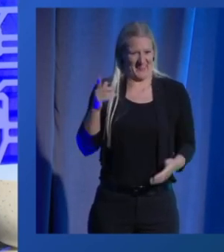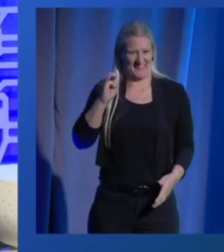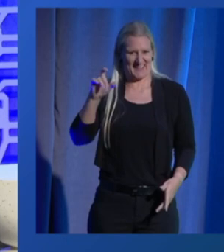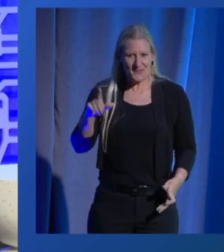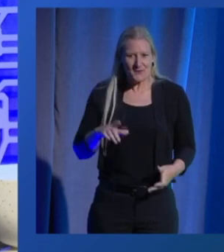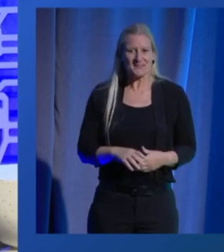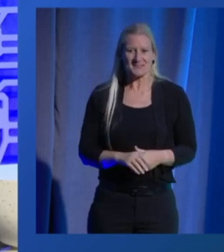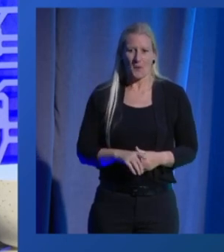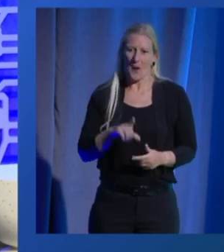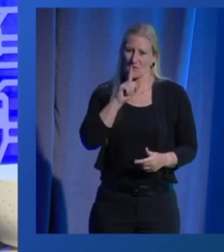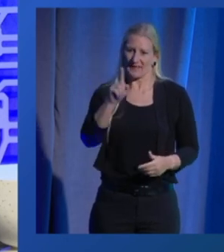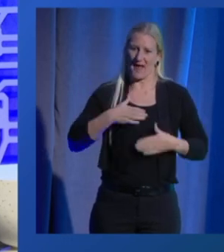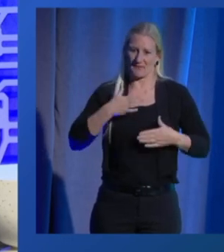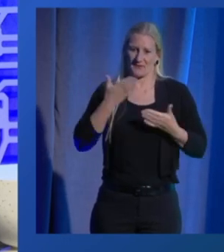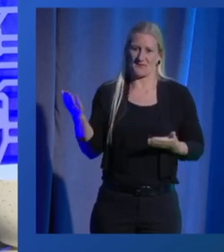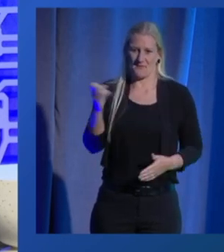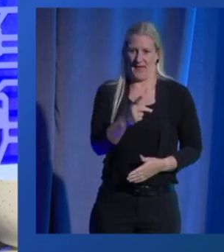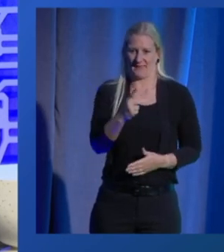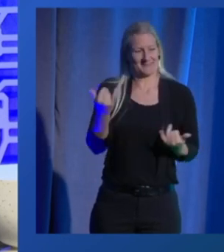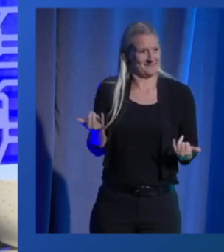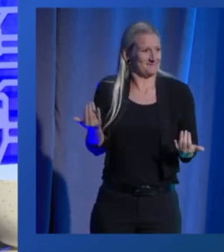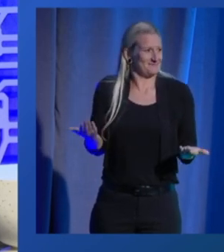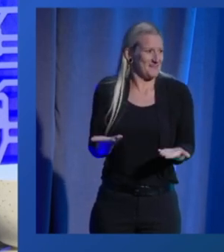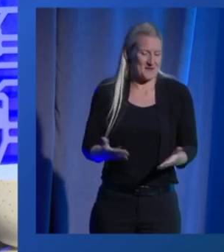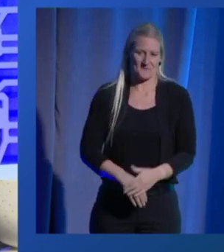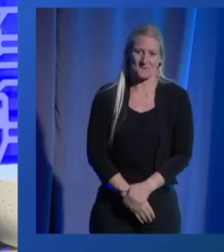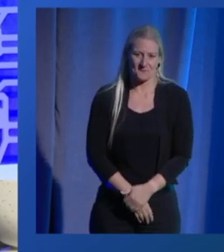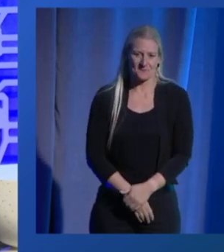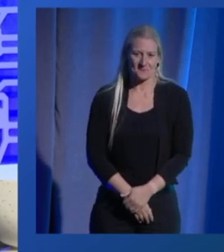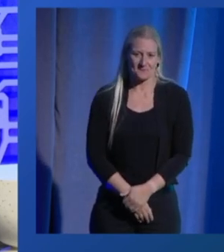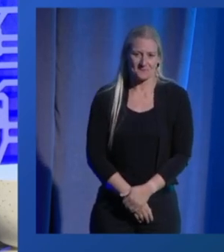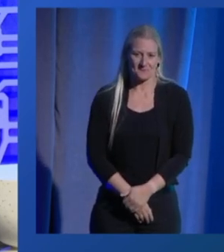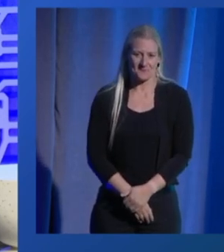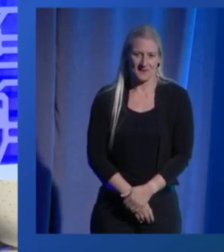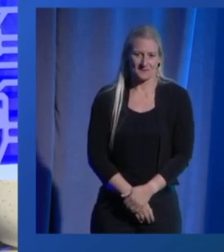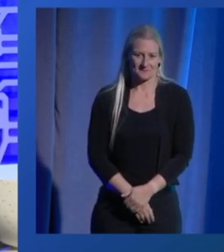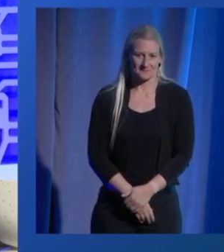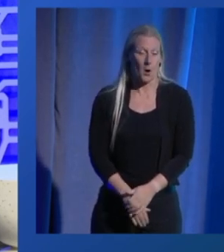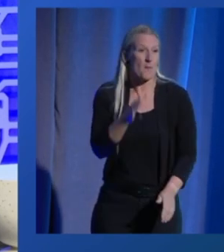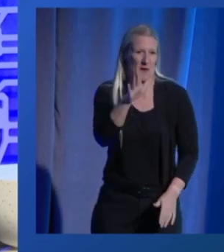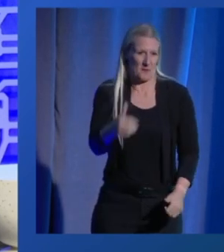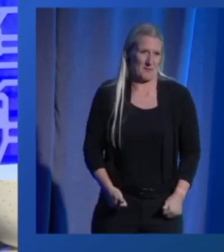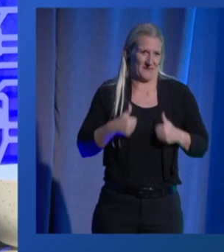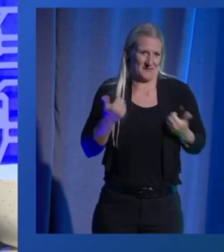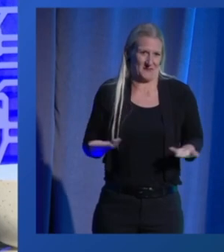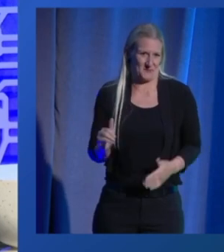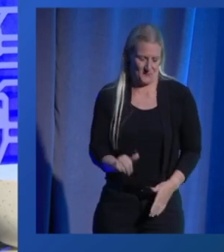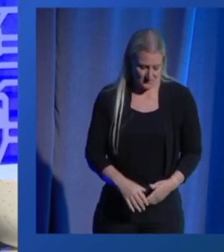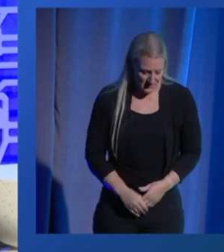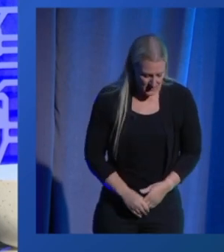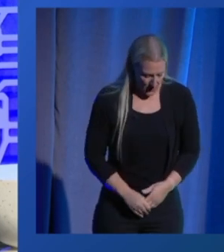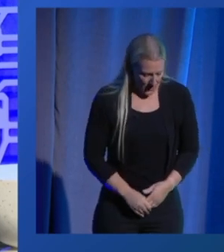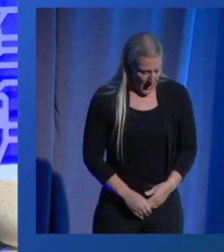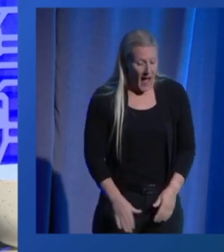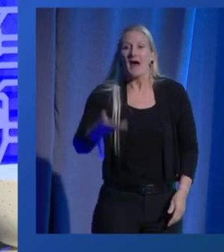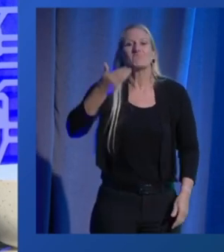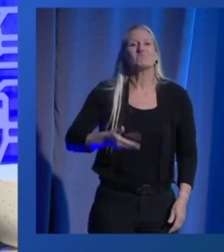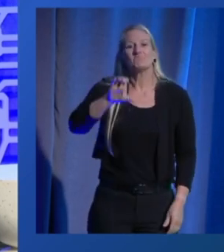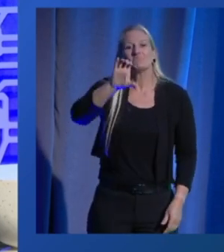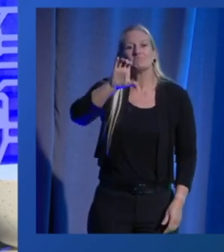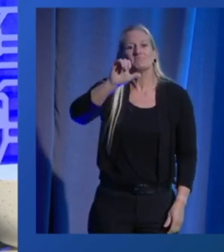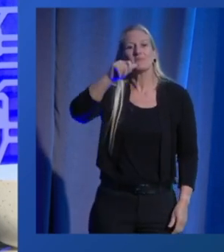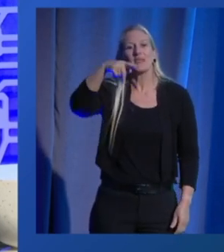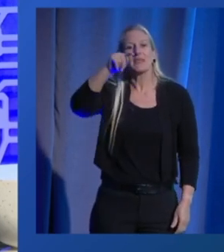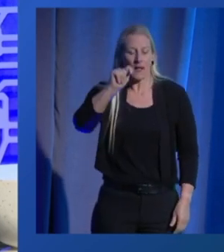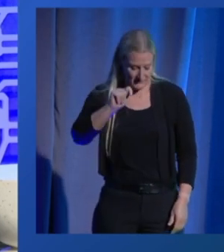to be with you today Captain yatan hey thanks everybody it's been a pleasure to be here today Captain Richard Mark yatan um